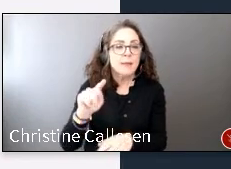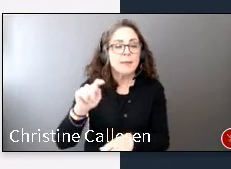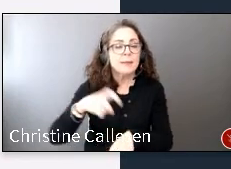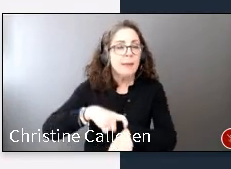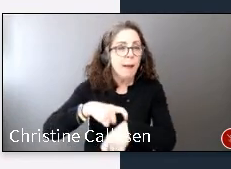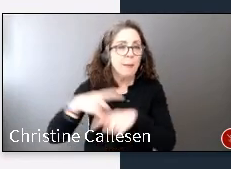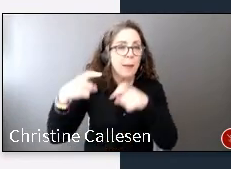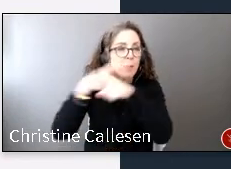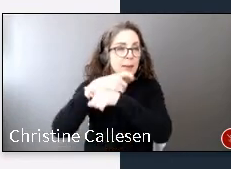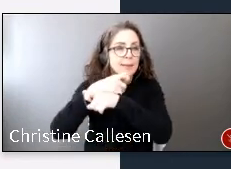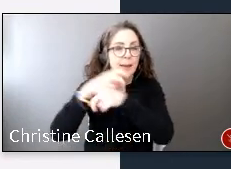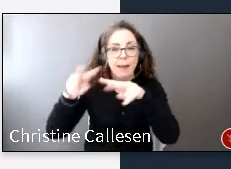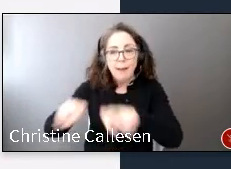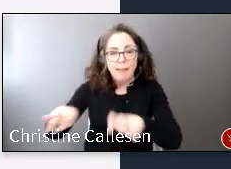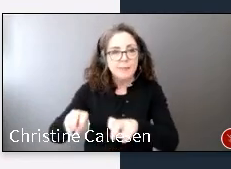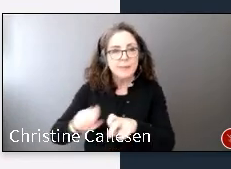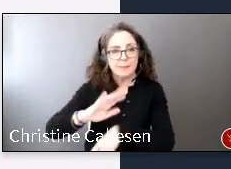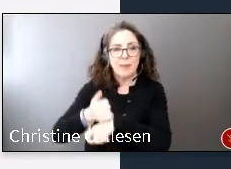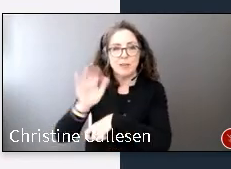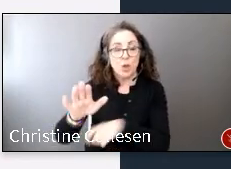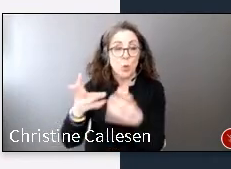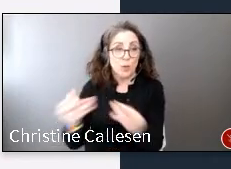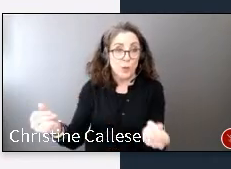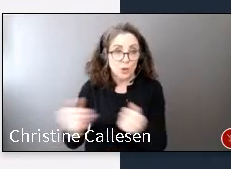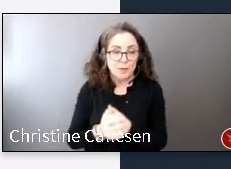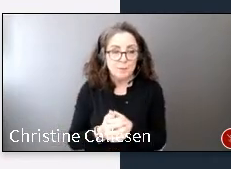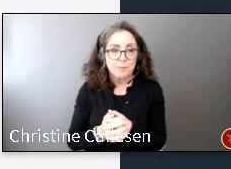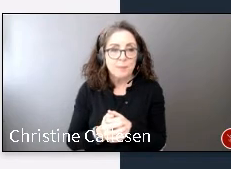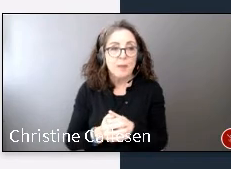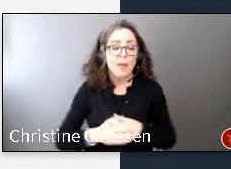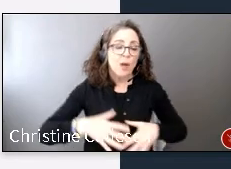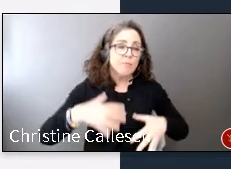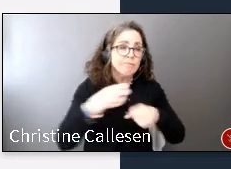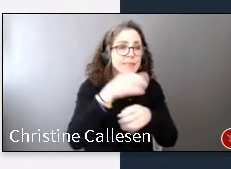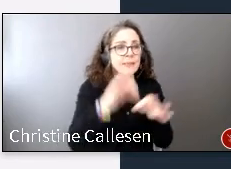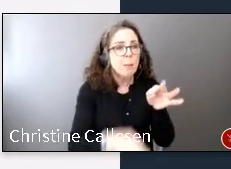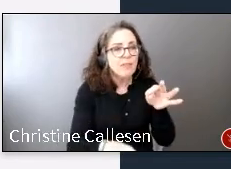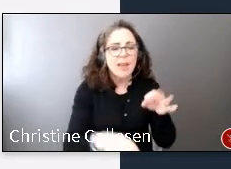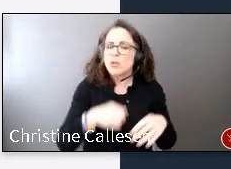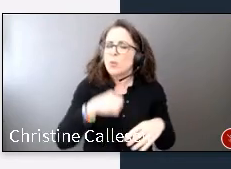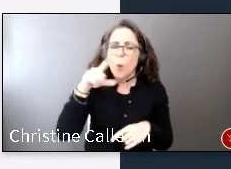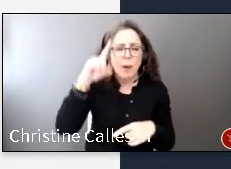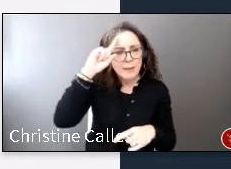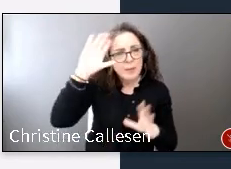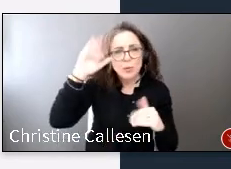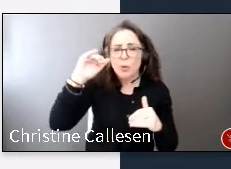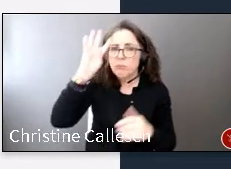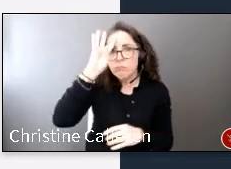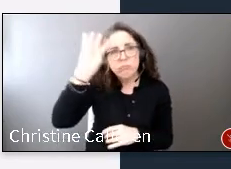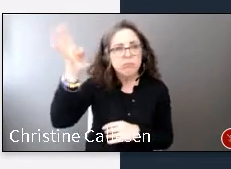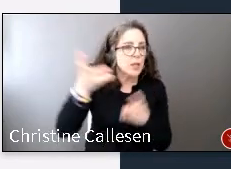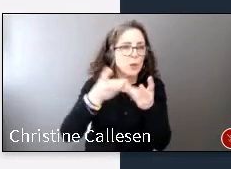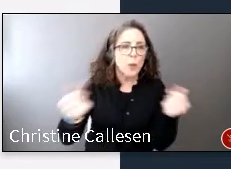complexity analysis based on your solution. For simplification, we don't expect you to come up with the optimal